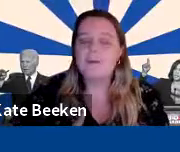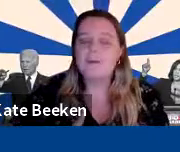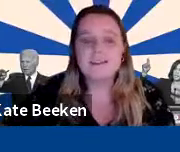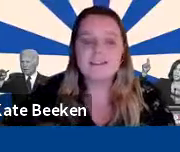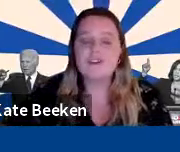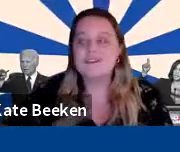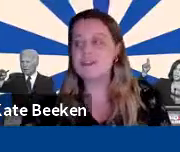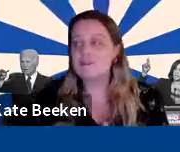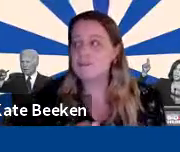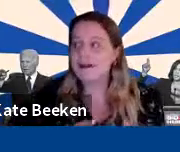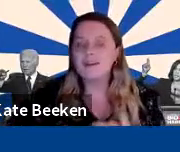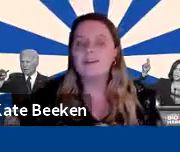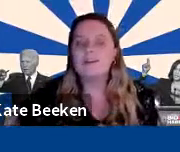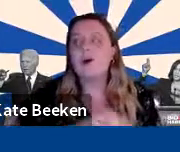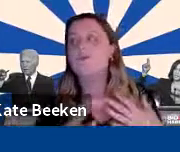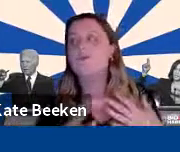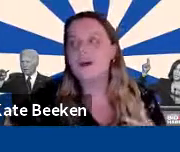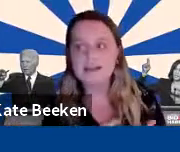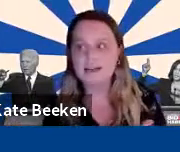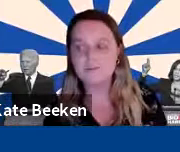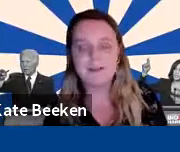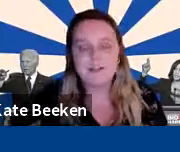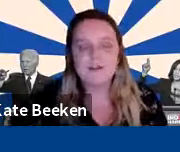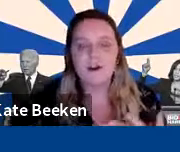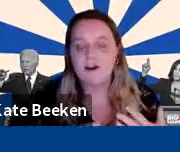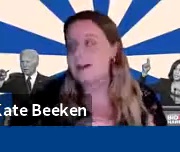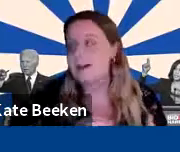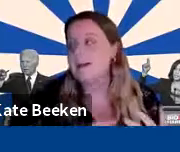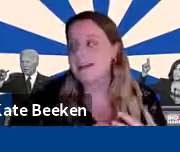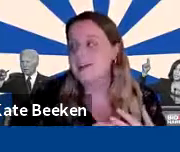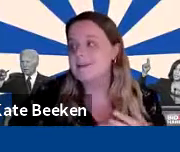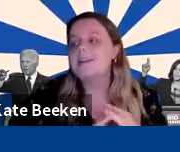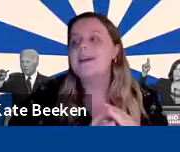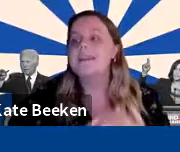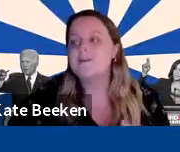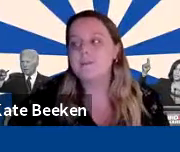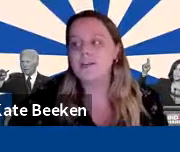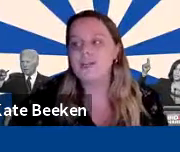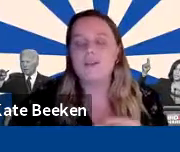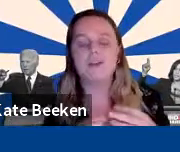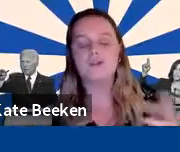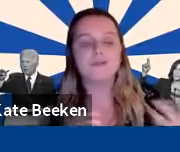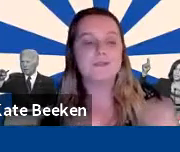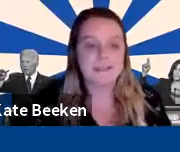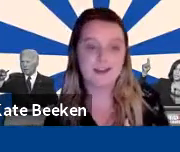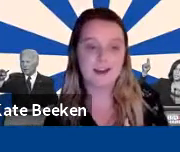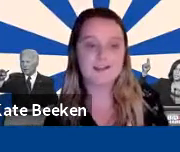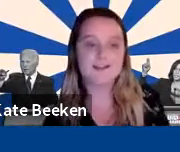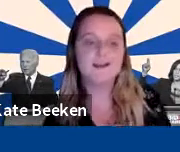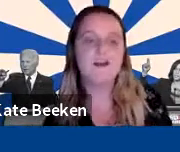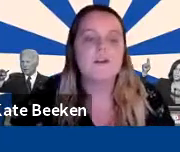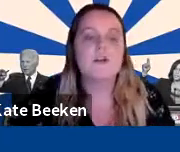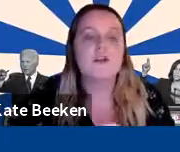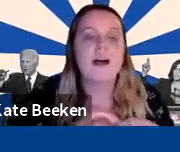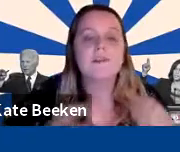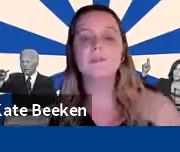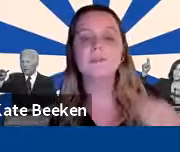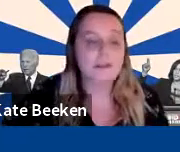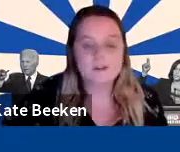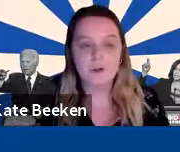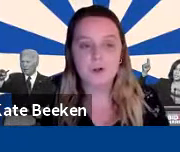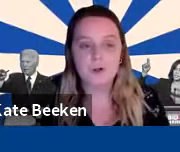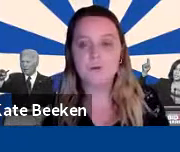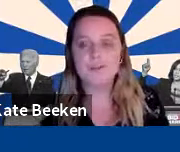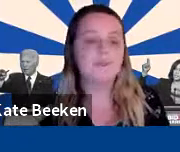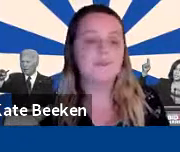So back to this, just as a reminder, the only contact information our campaign gets is information that you choose to send us. So you have